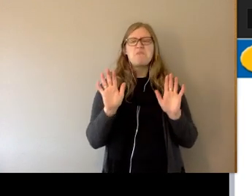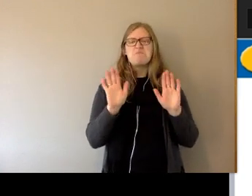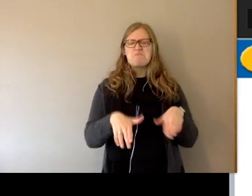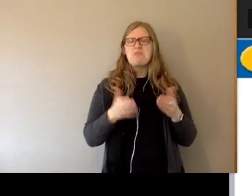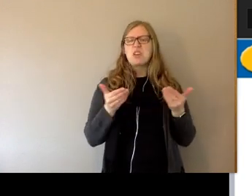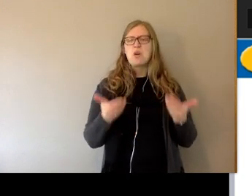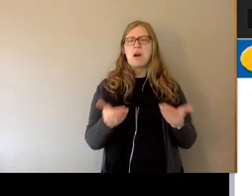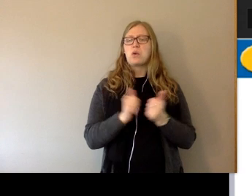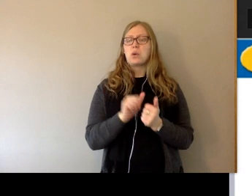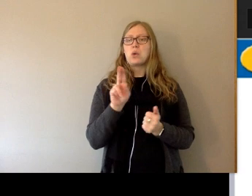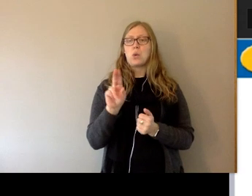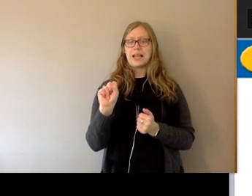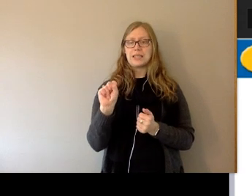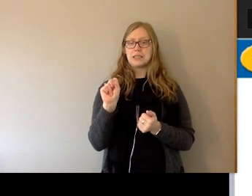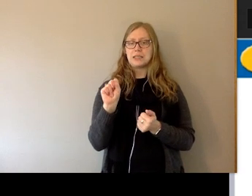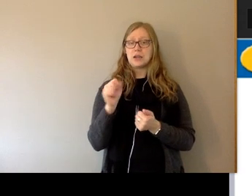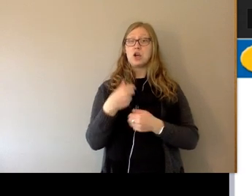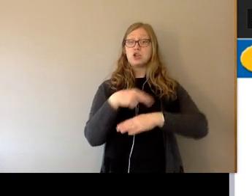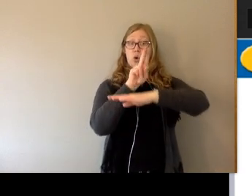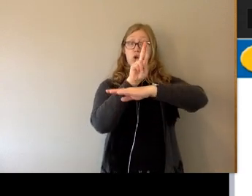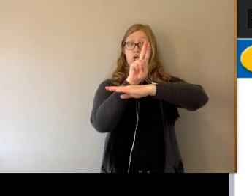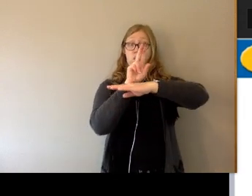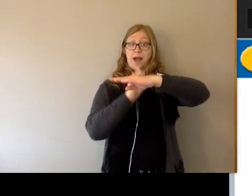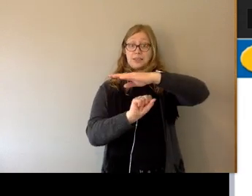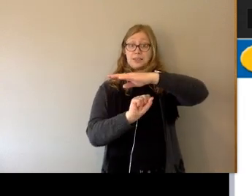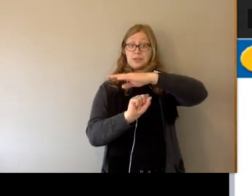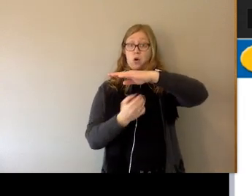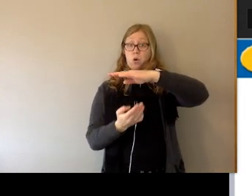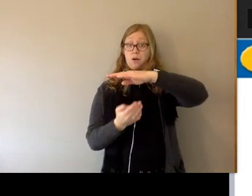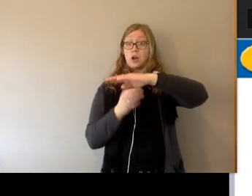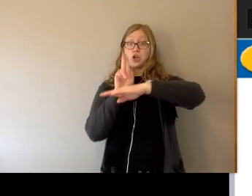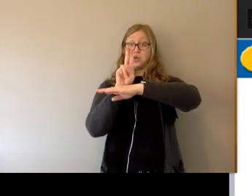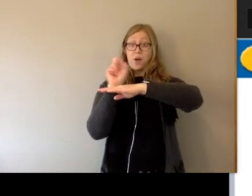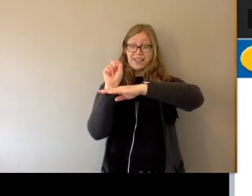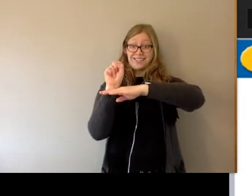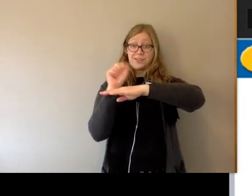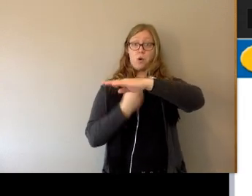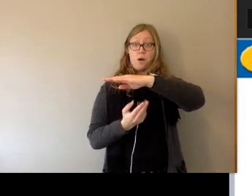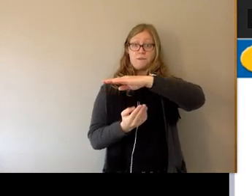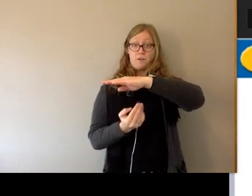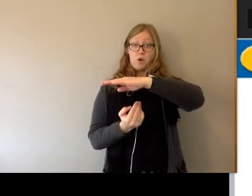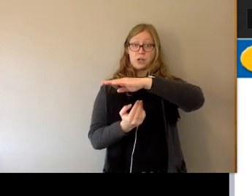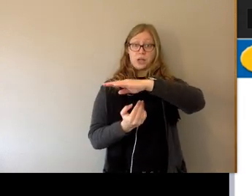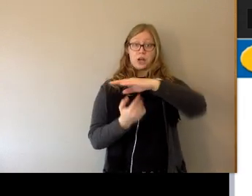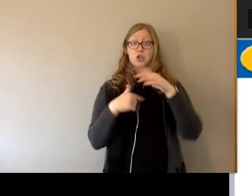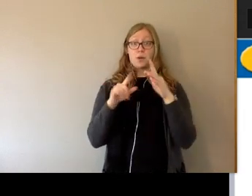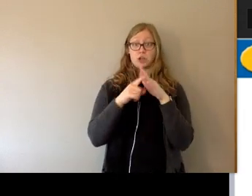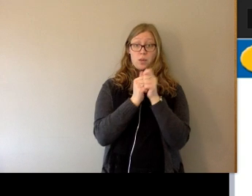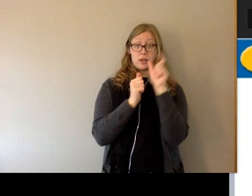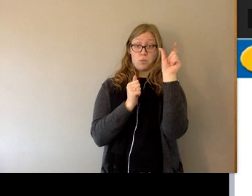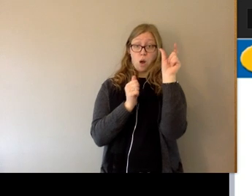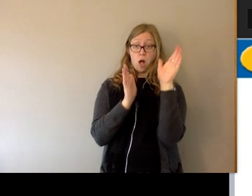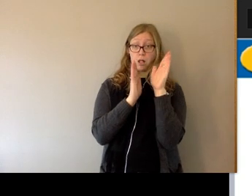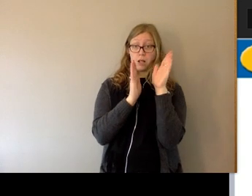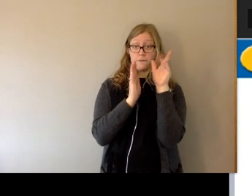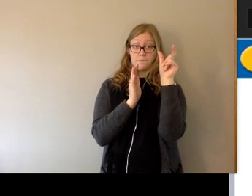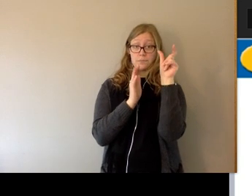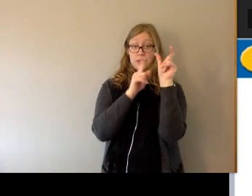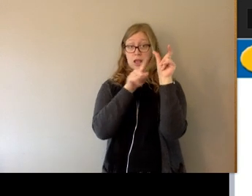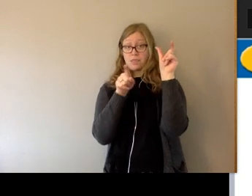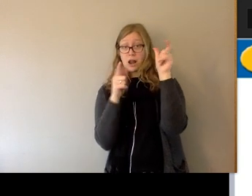to say US over 14. So I started with this length to the 14, so I have to start with